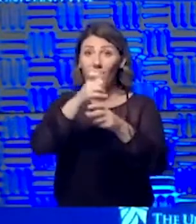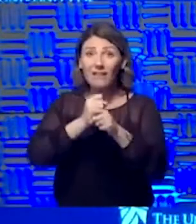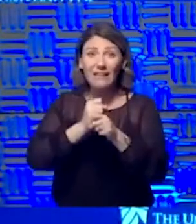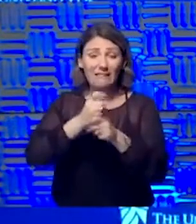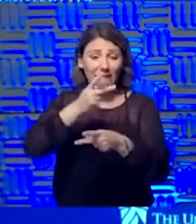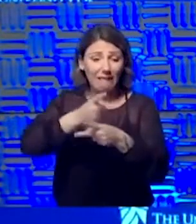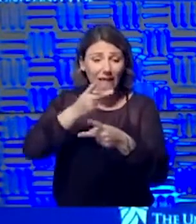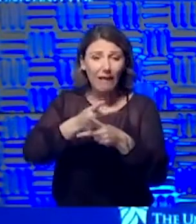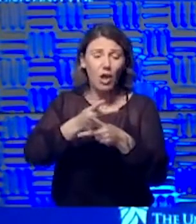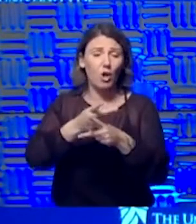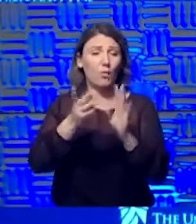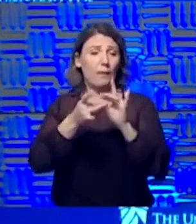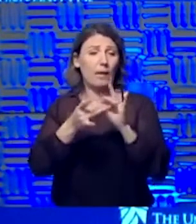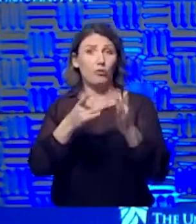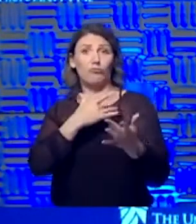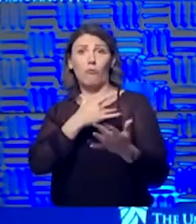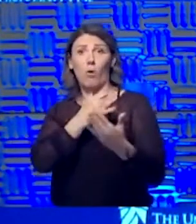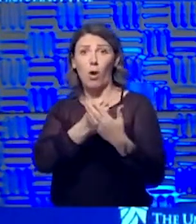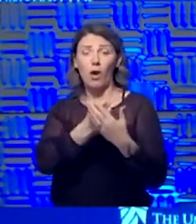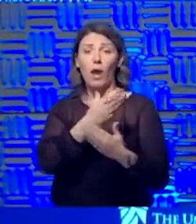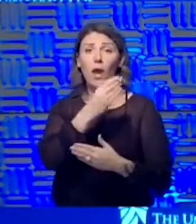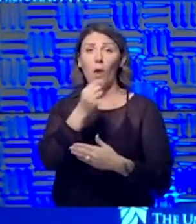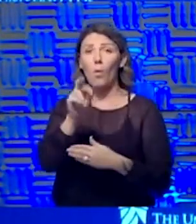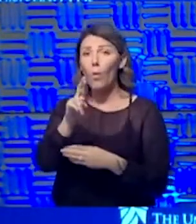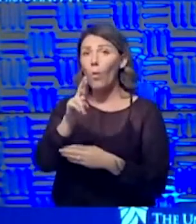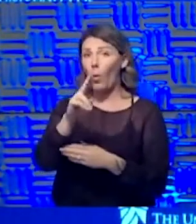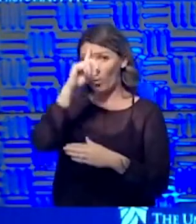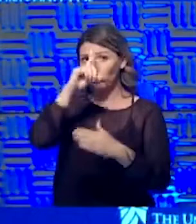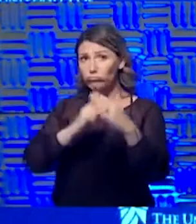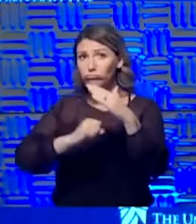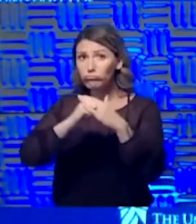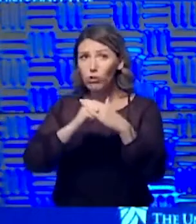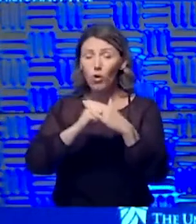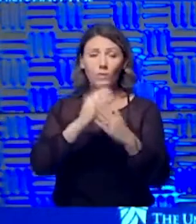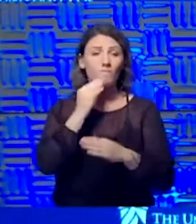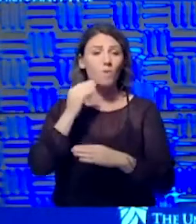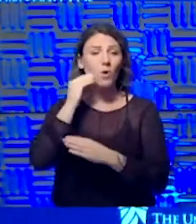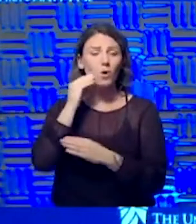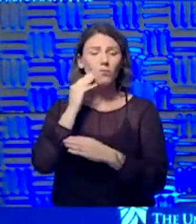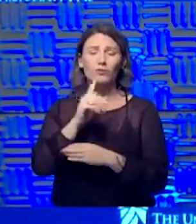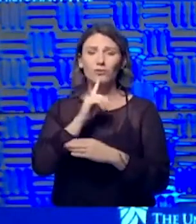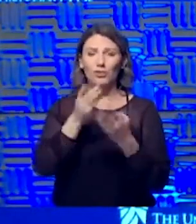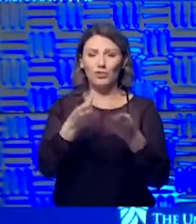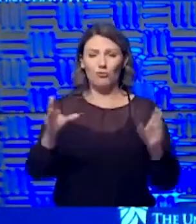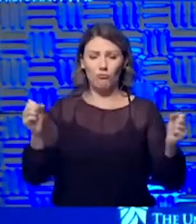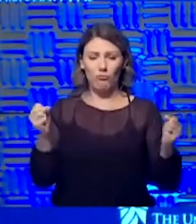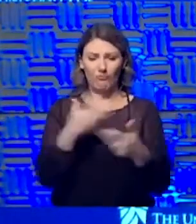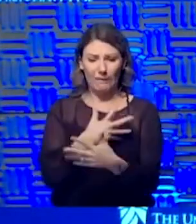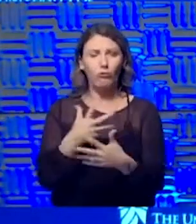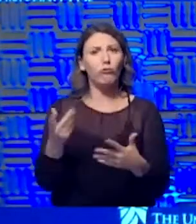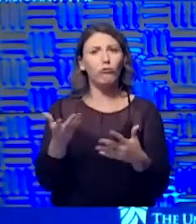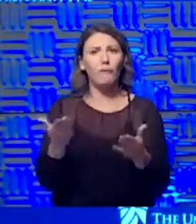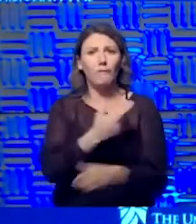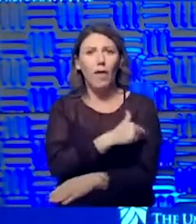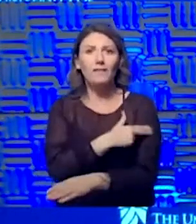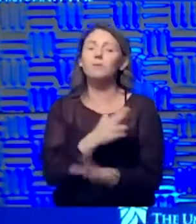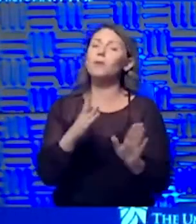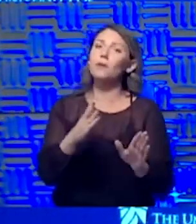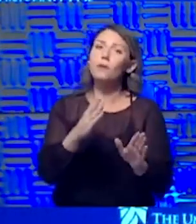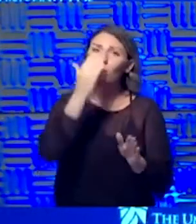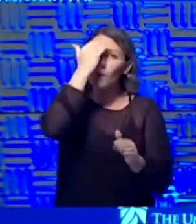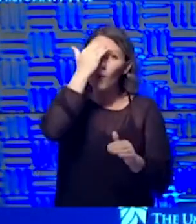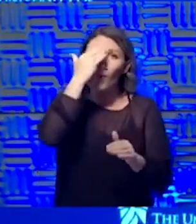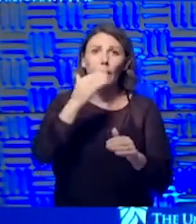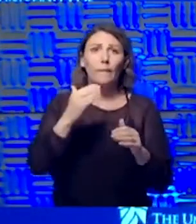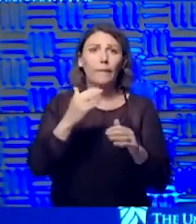heart attacks and strokes at home. And I think there's a general fear of hospitals. Folks need to know that hospitals in general, and I